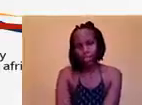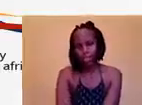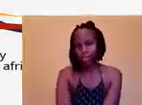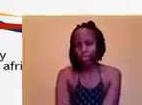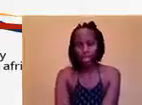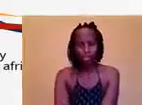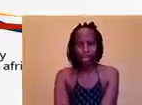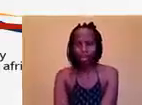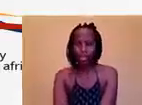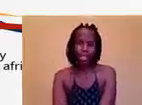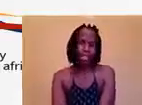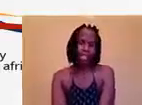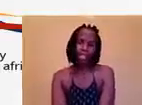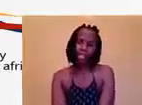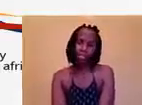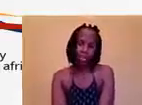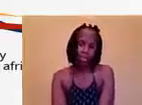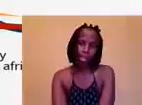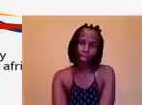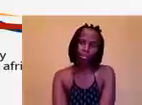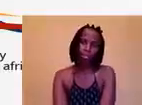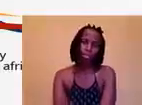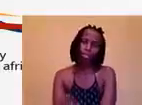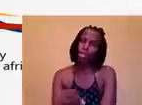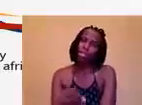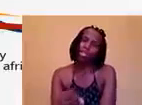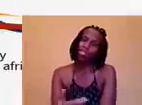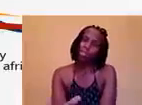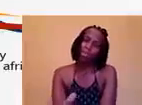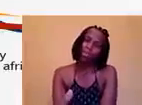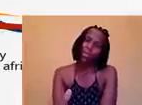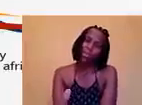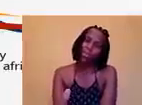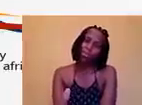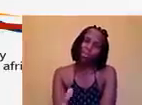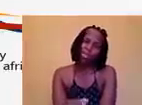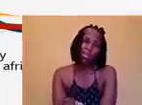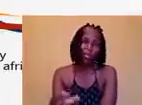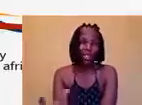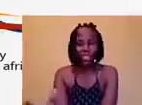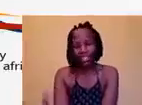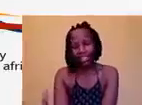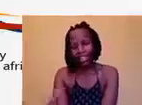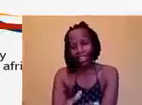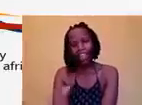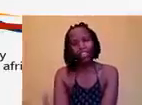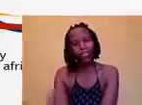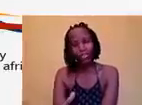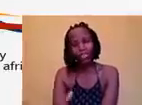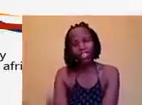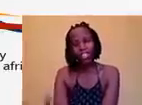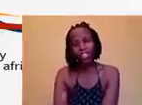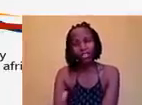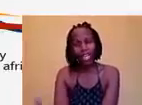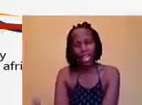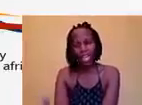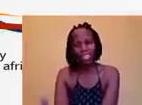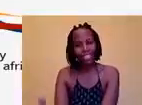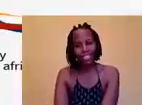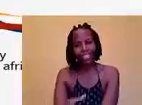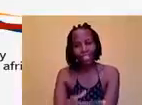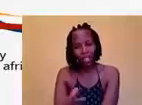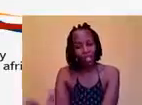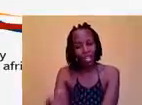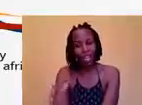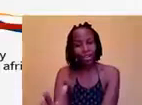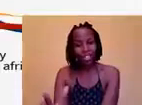submit everything via My Unisa. It's very helpful. Remember, we're also moving towards the age of using things